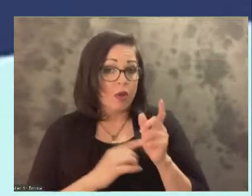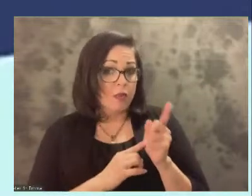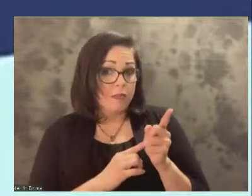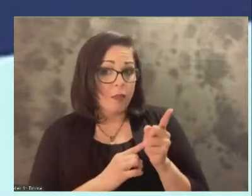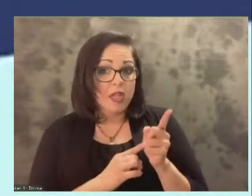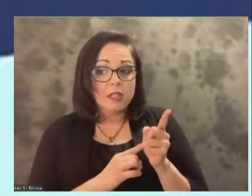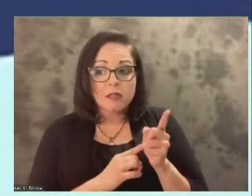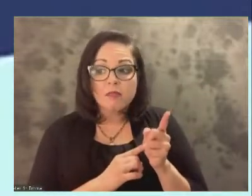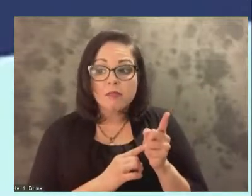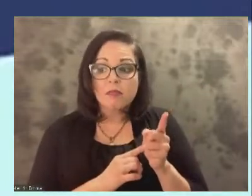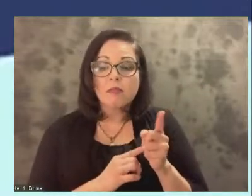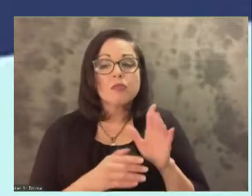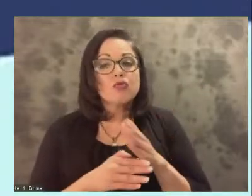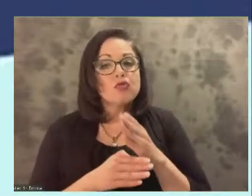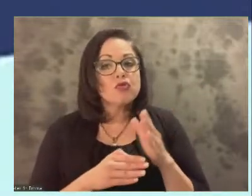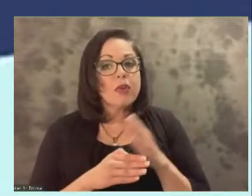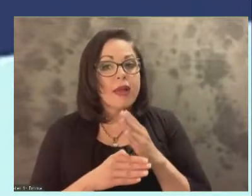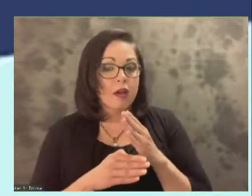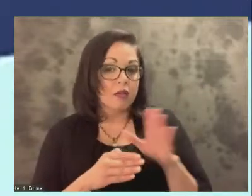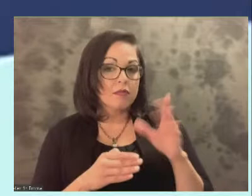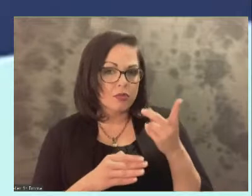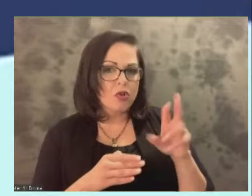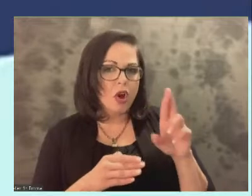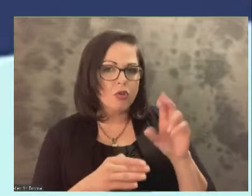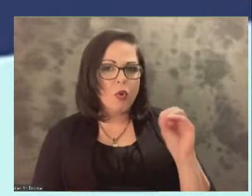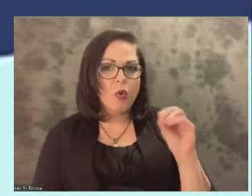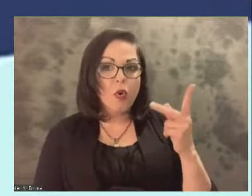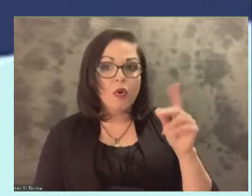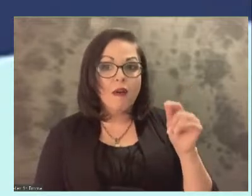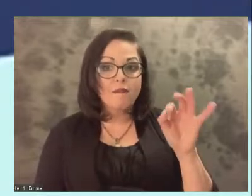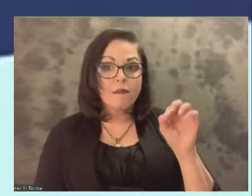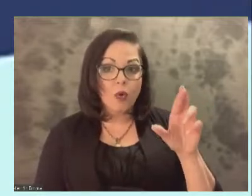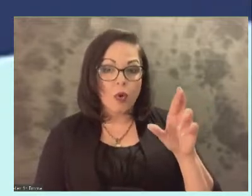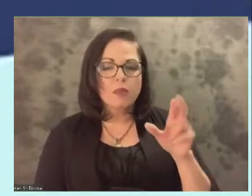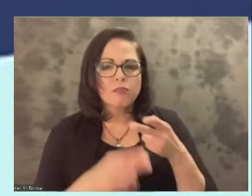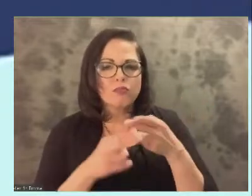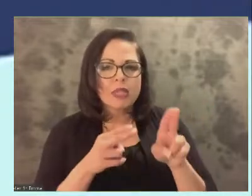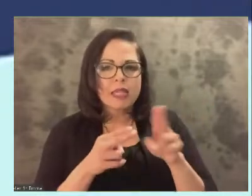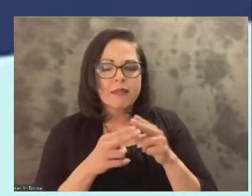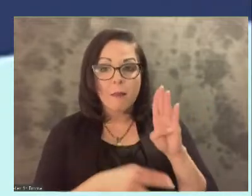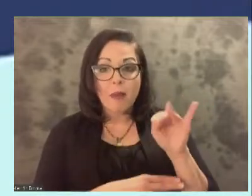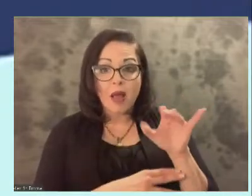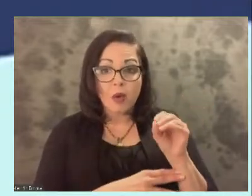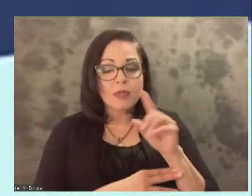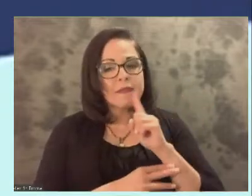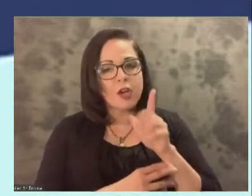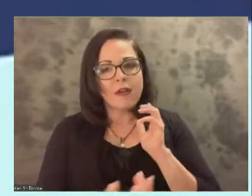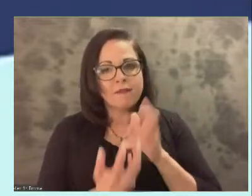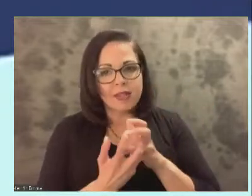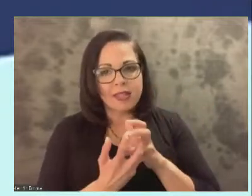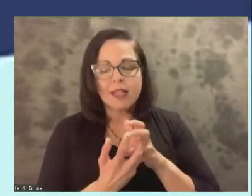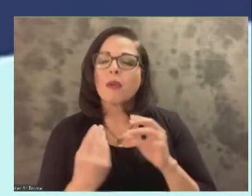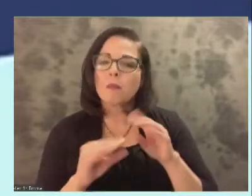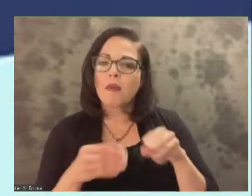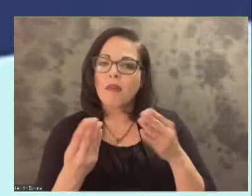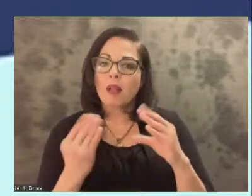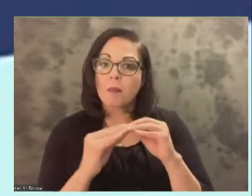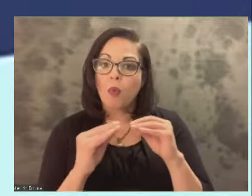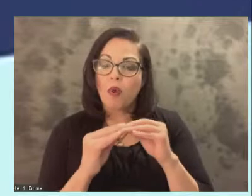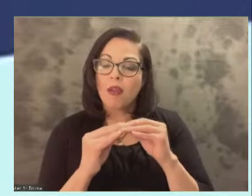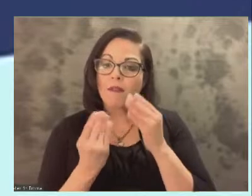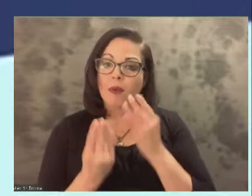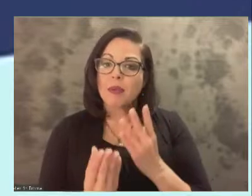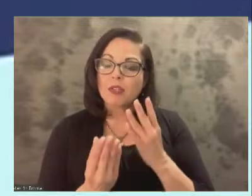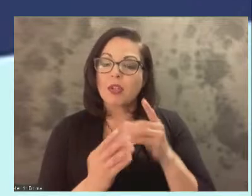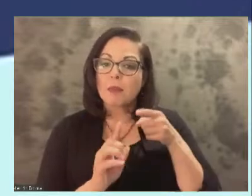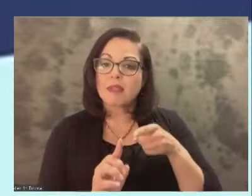and share Dr. Okafor's brief bio with you? I think it's very fitting to provide a little bit more information about Dr.